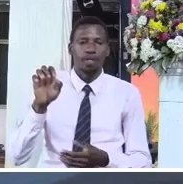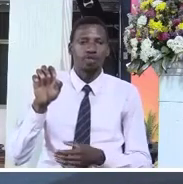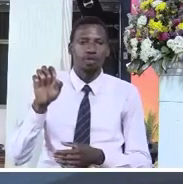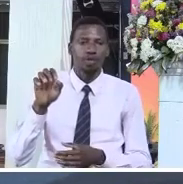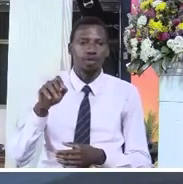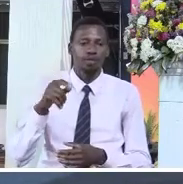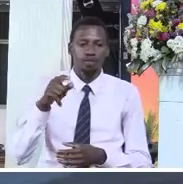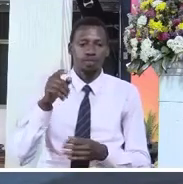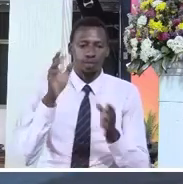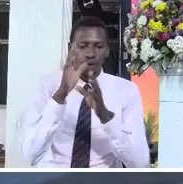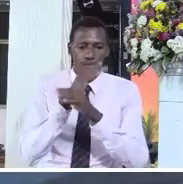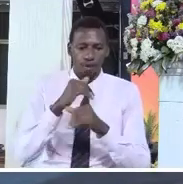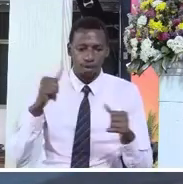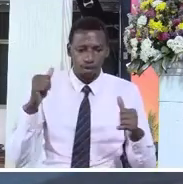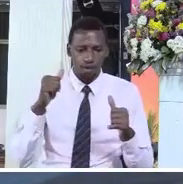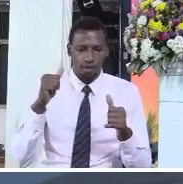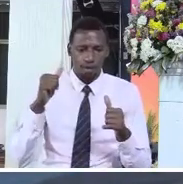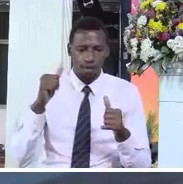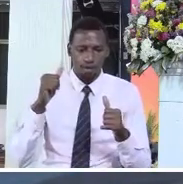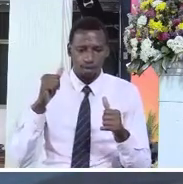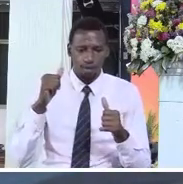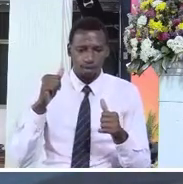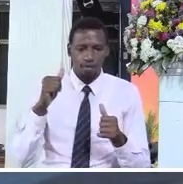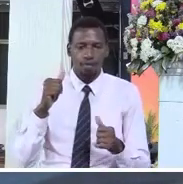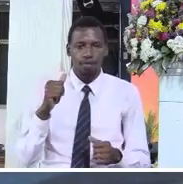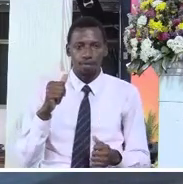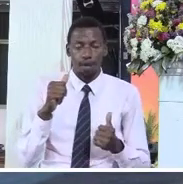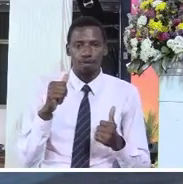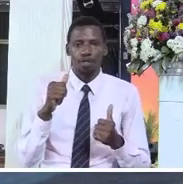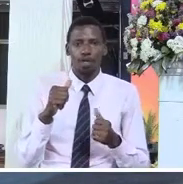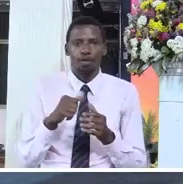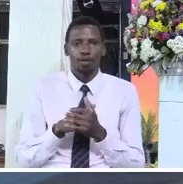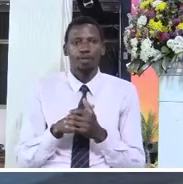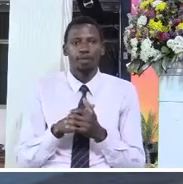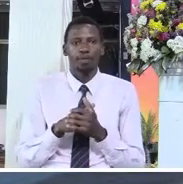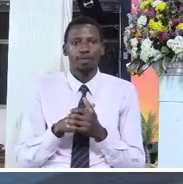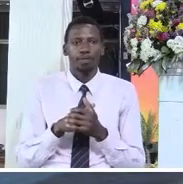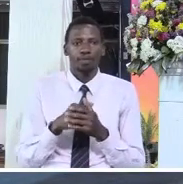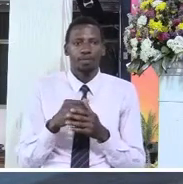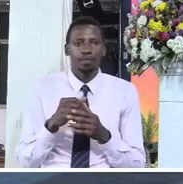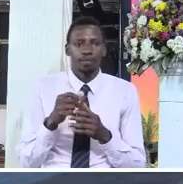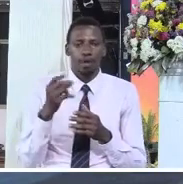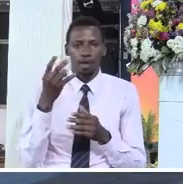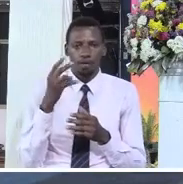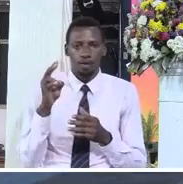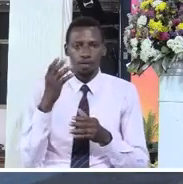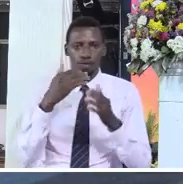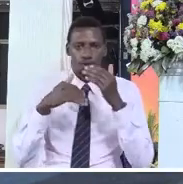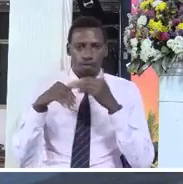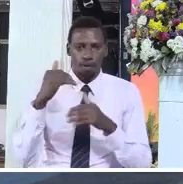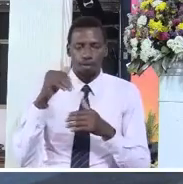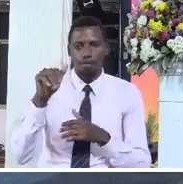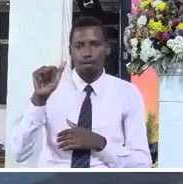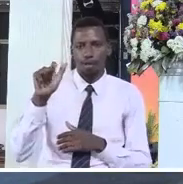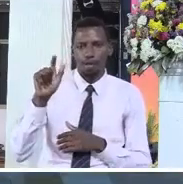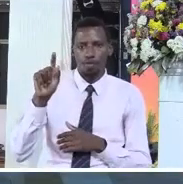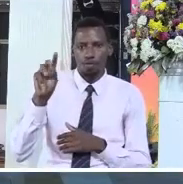Adventist Alumni of Universities and Colleges. I don't know if I got it right, Elder. I tried.